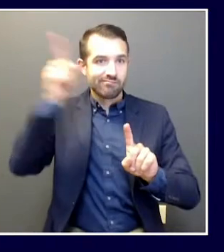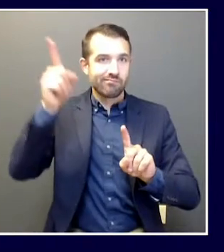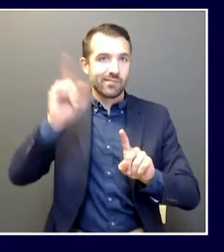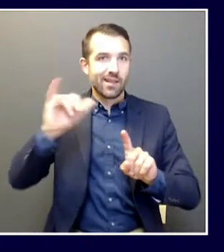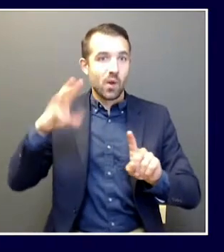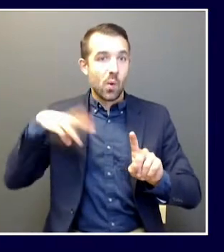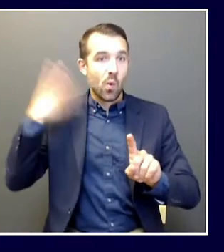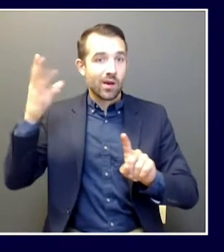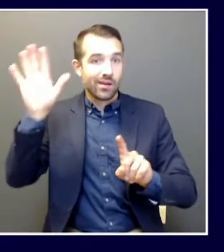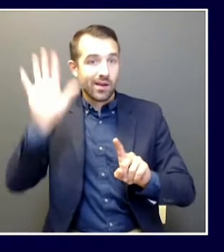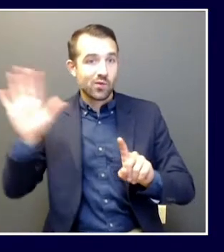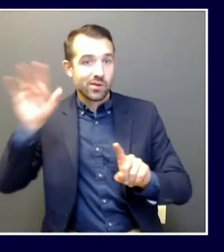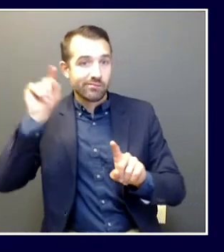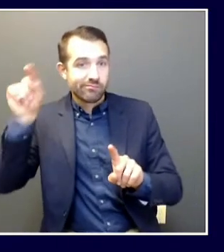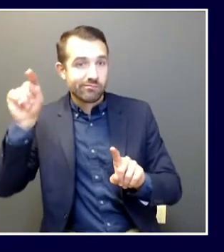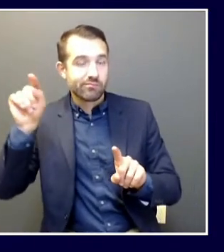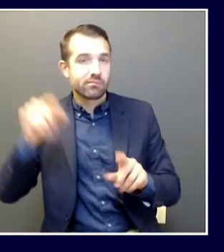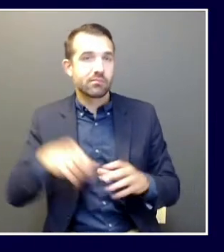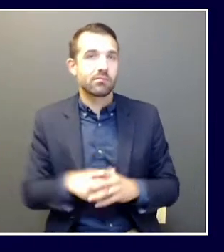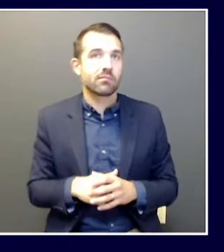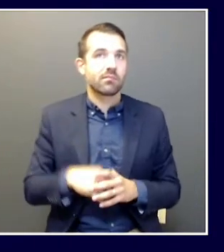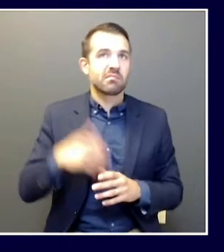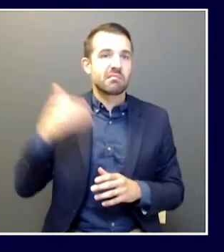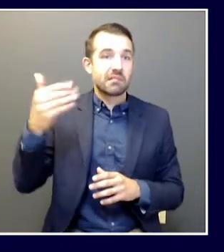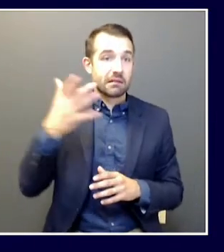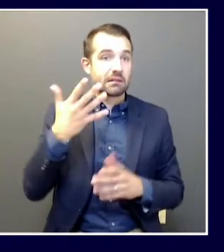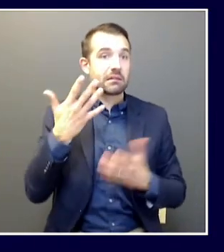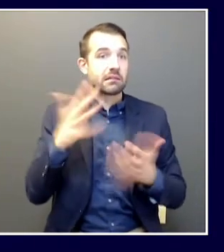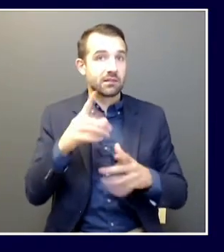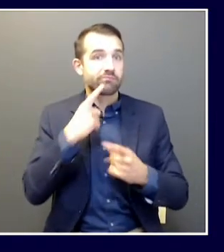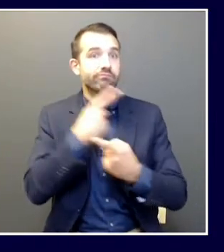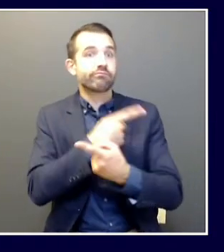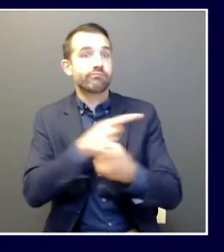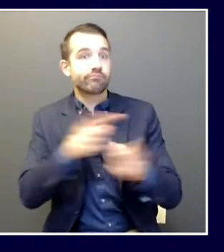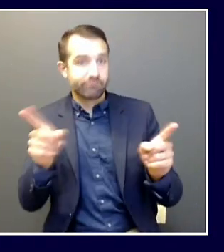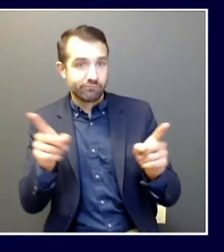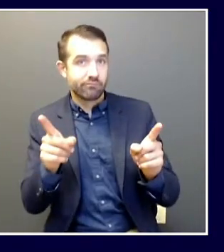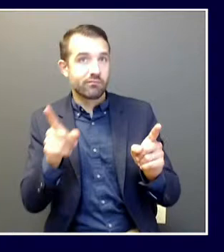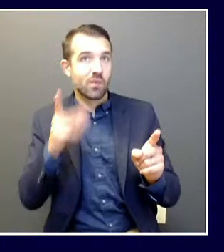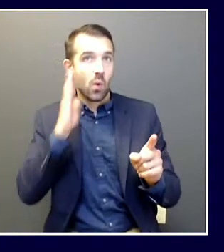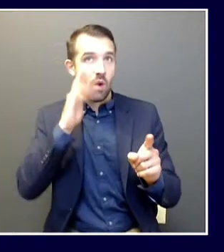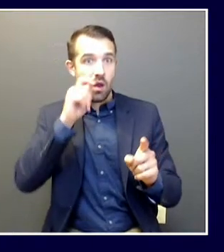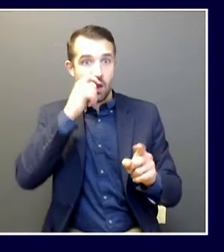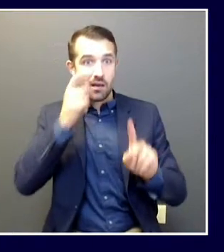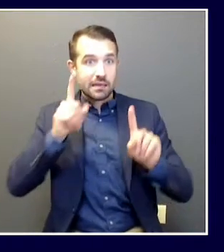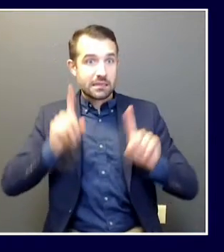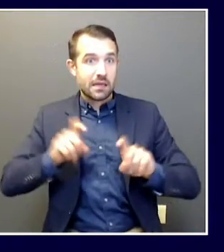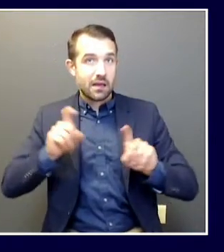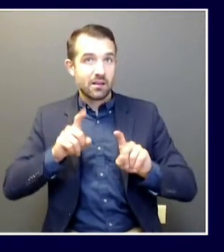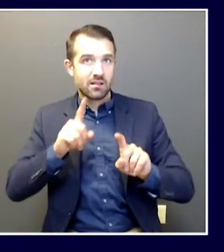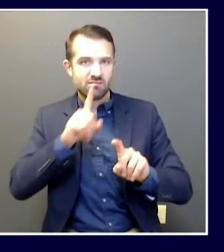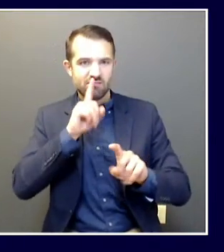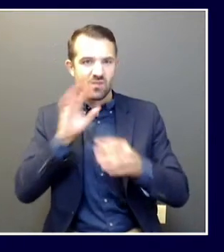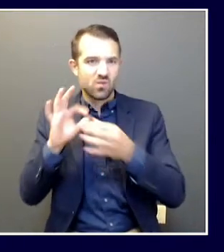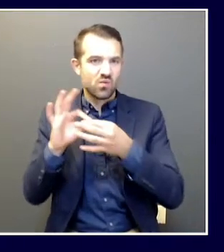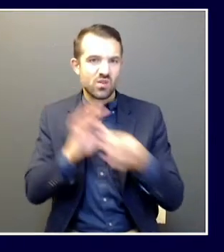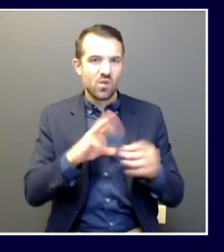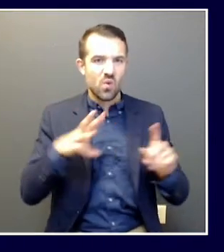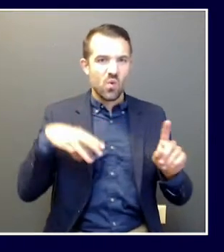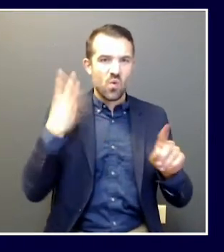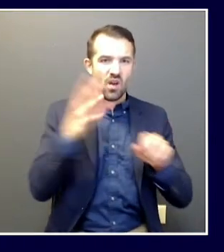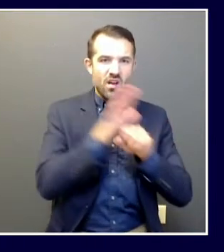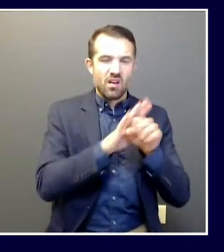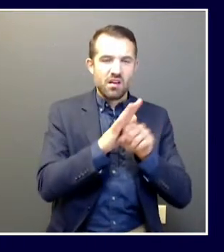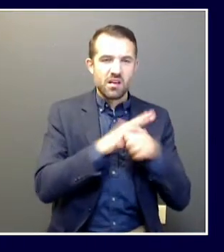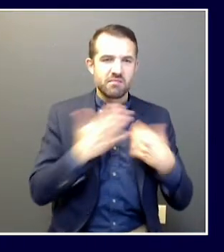not long after that. It didn't actually relate to Washington County, where we did already have all of our Walgreens in play. But I'm wondering if you